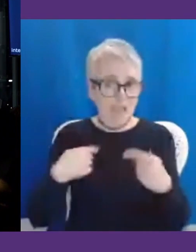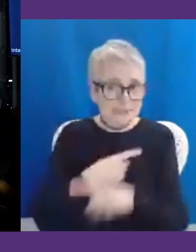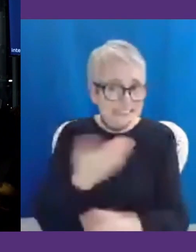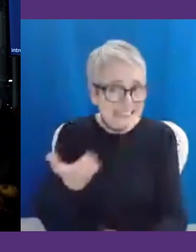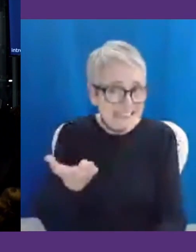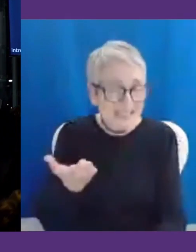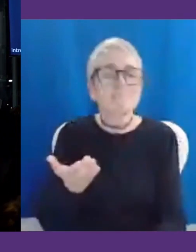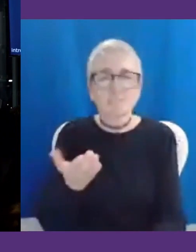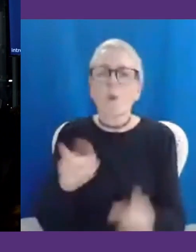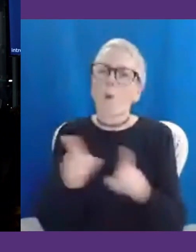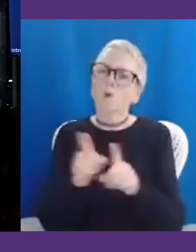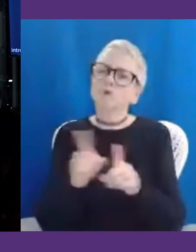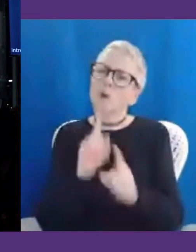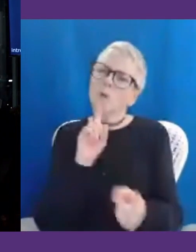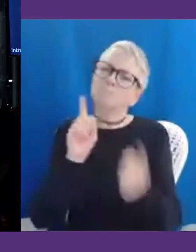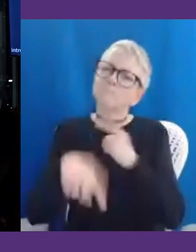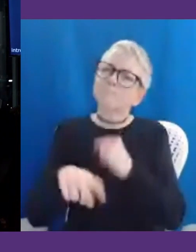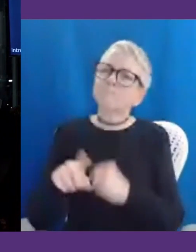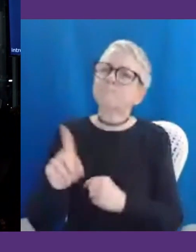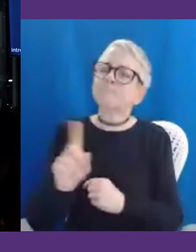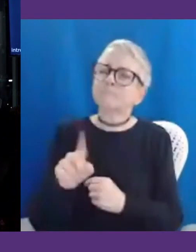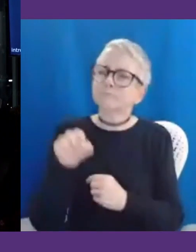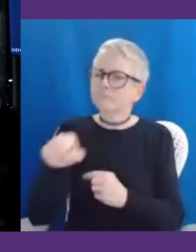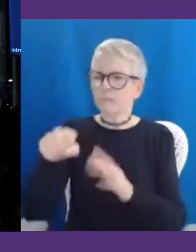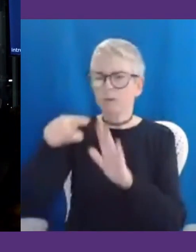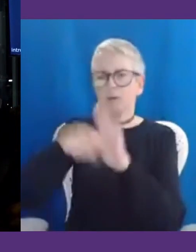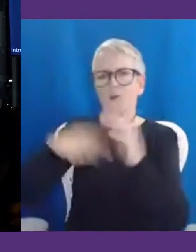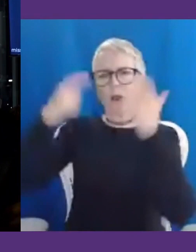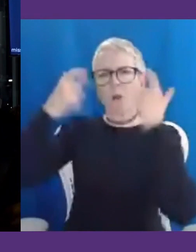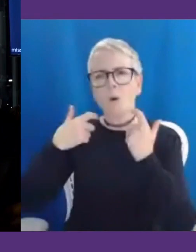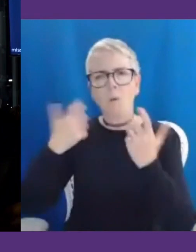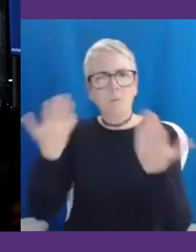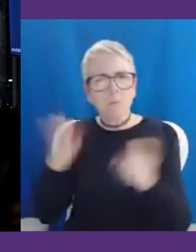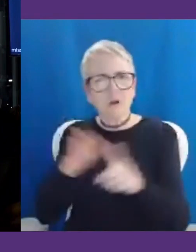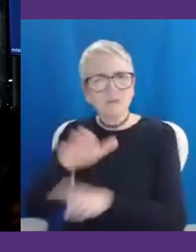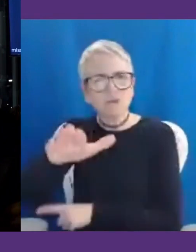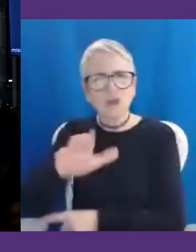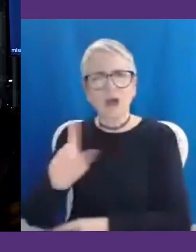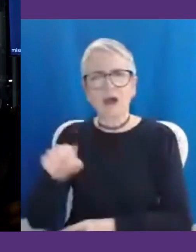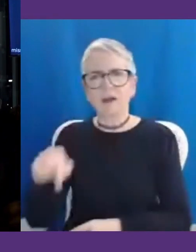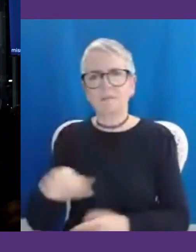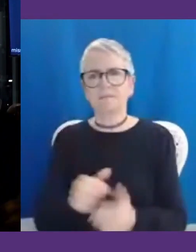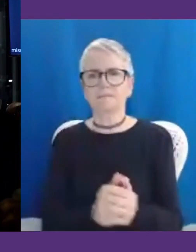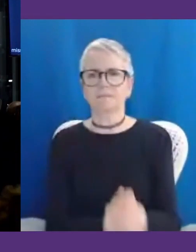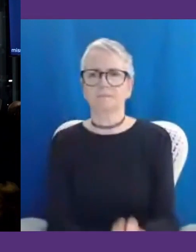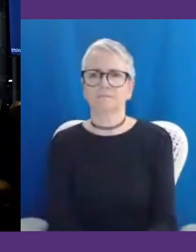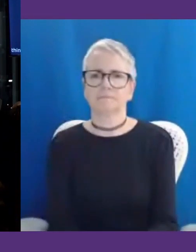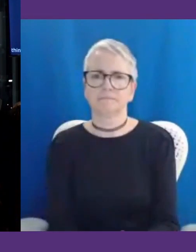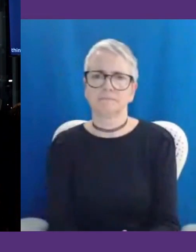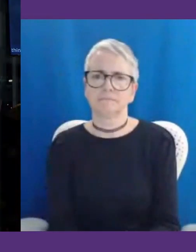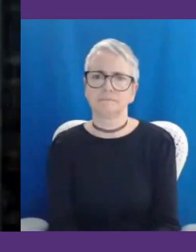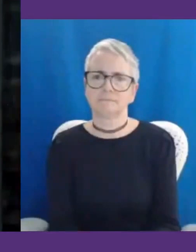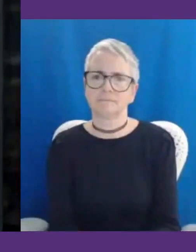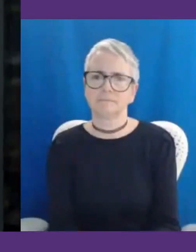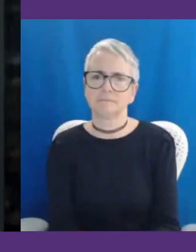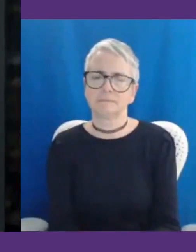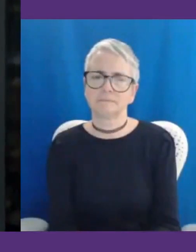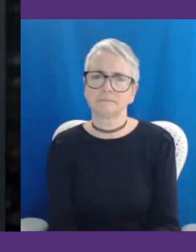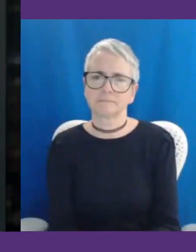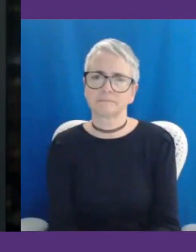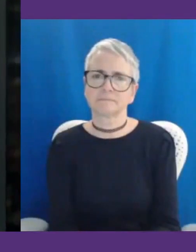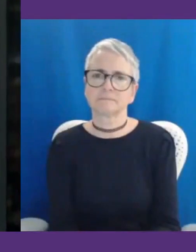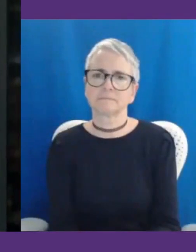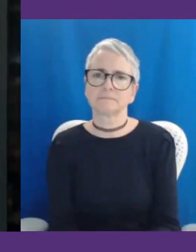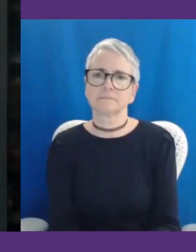you think legislation could be leading us in terms of representation? And Clive has